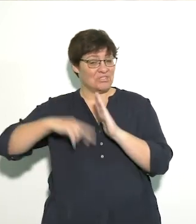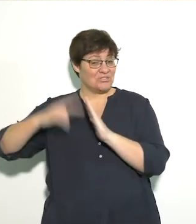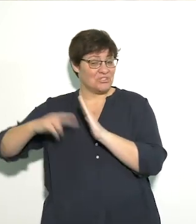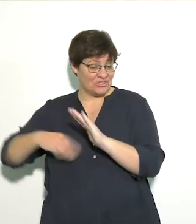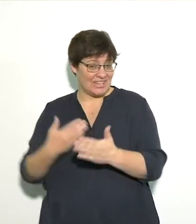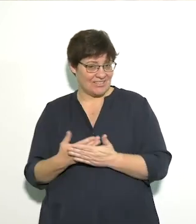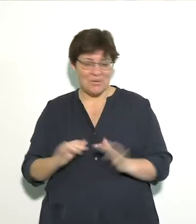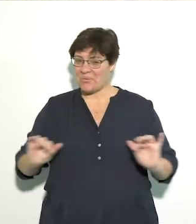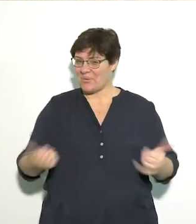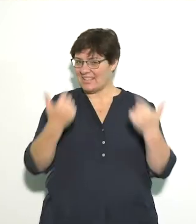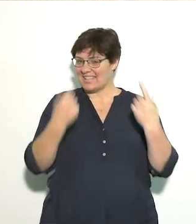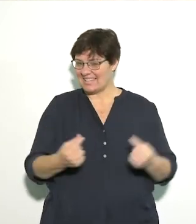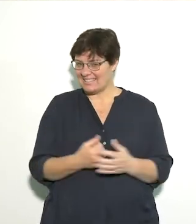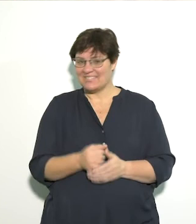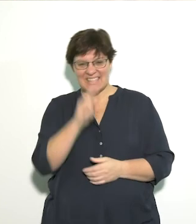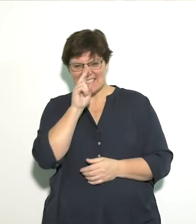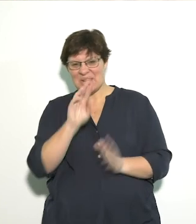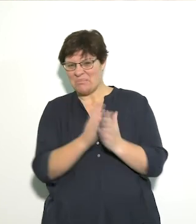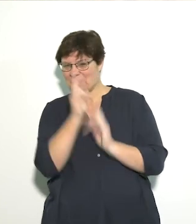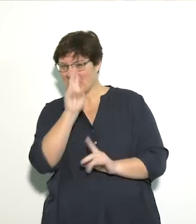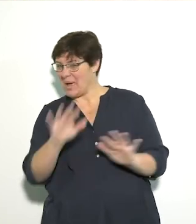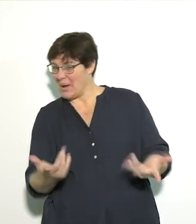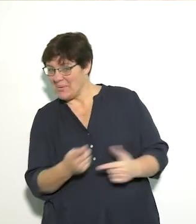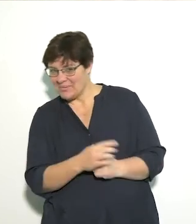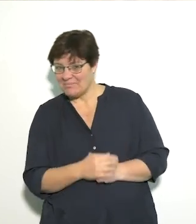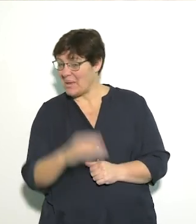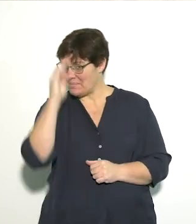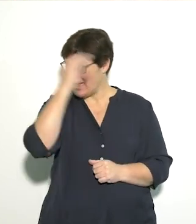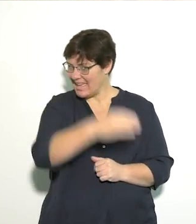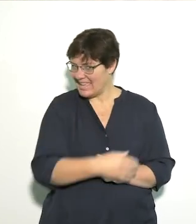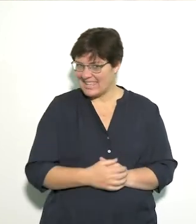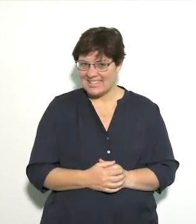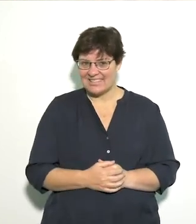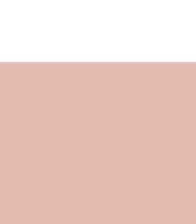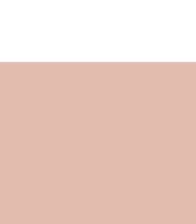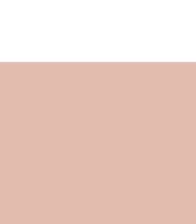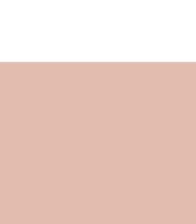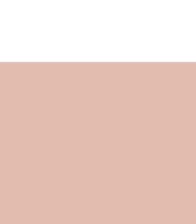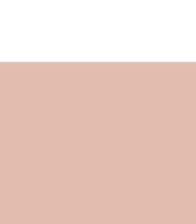of readers. So well done. Let's see how your books turn out. Thanks and goodbye.